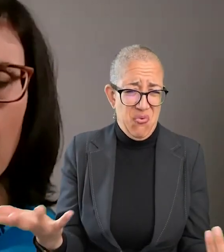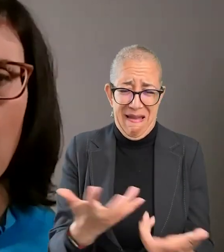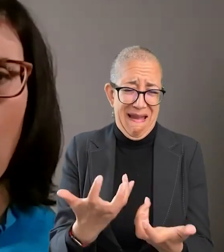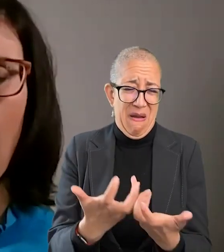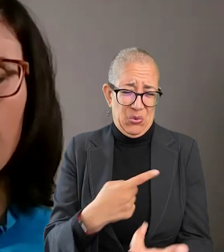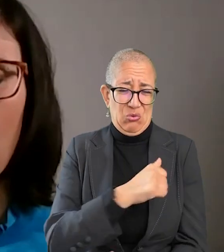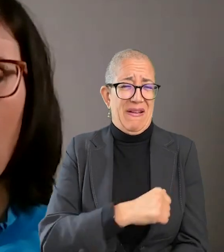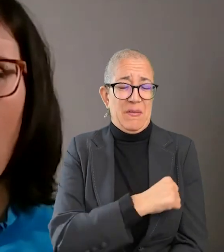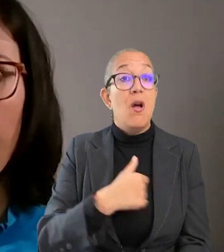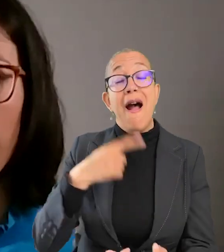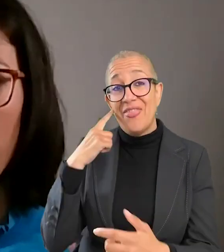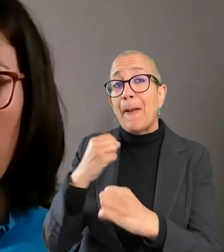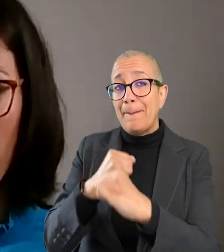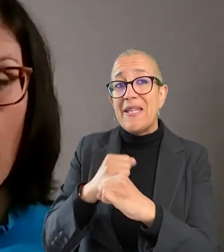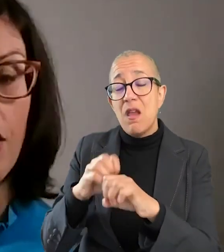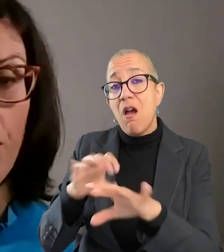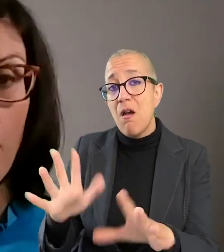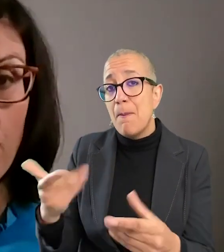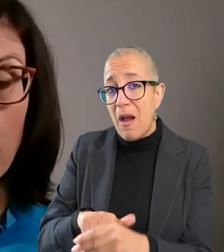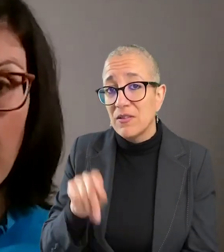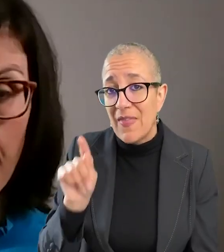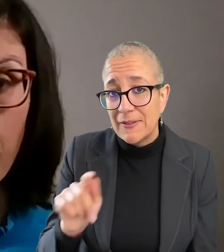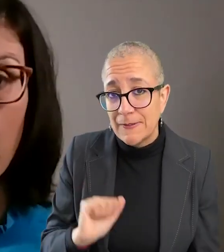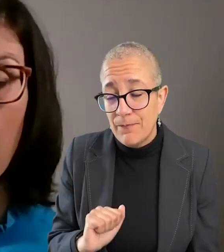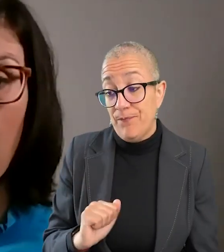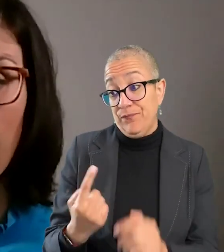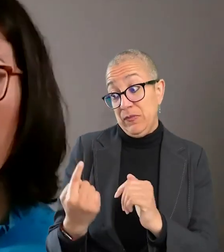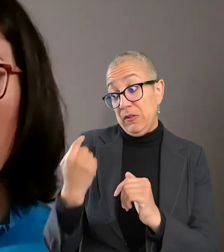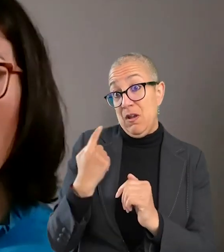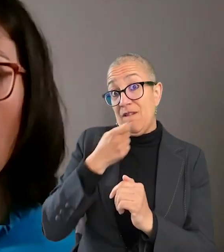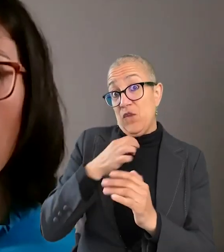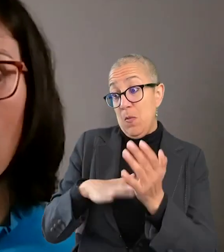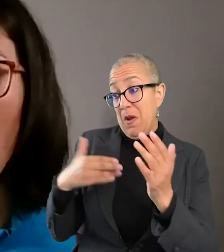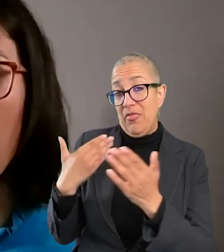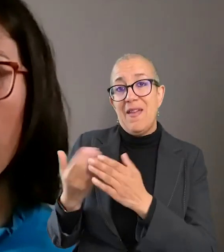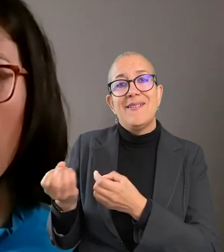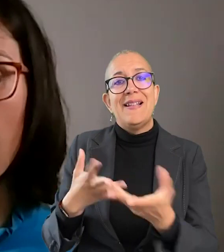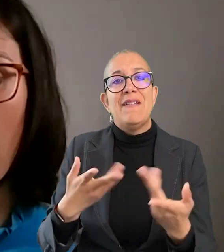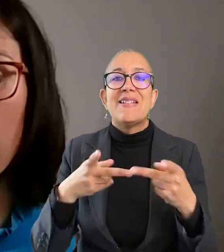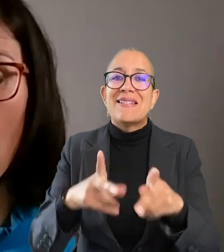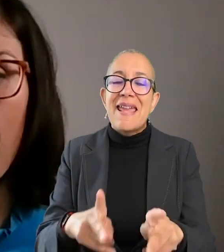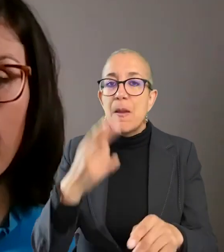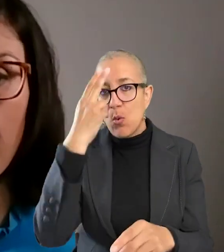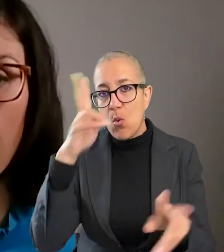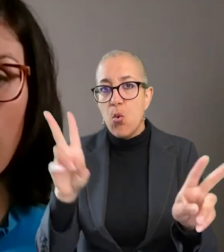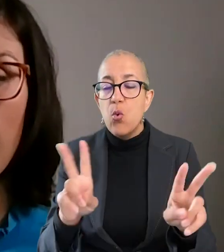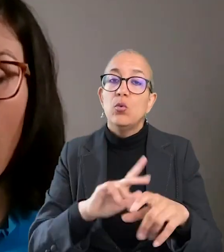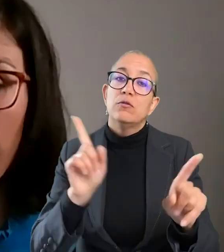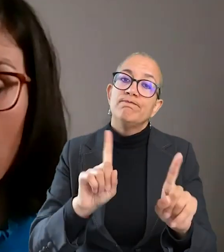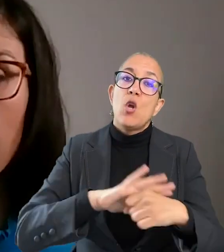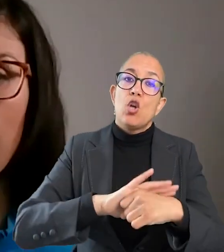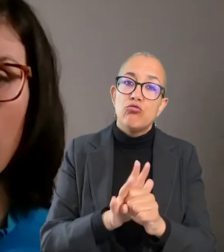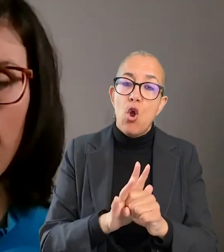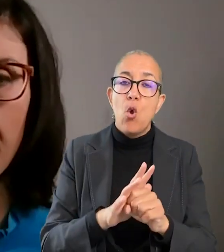that. And I've, in the last few months, delivered a scheme called the Coronavirus Compensation Scheme